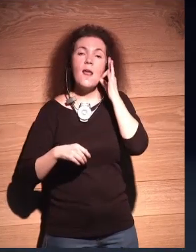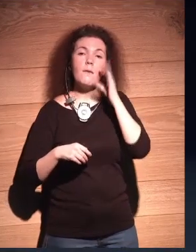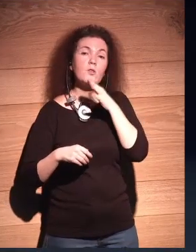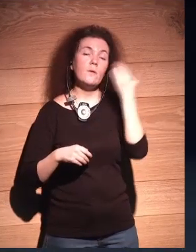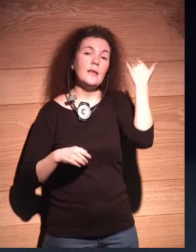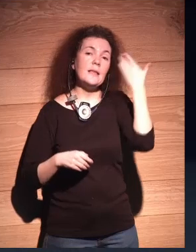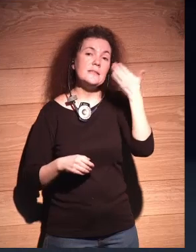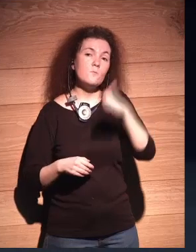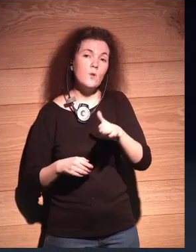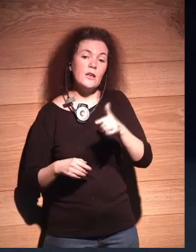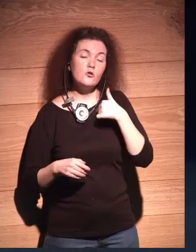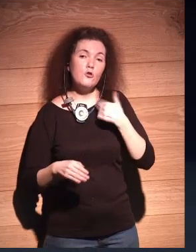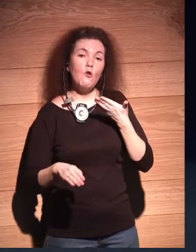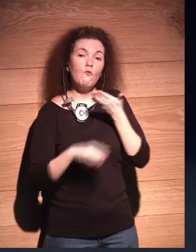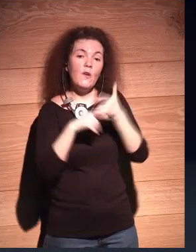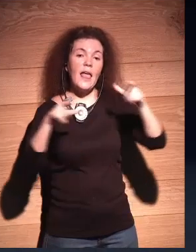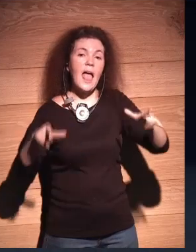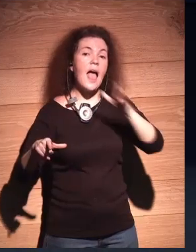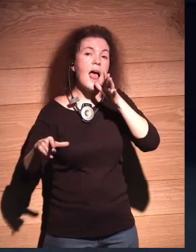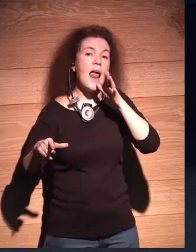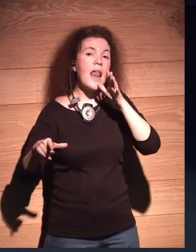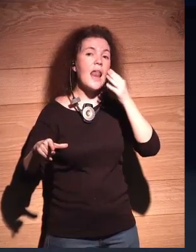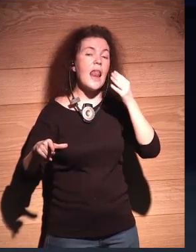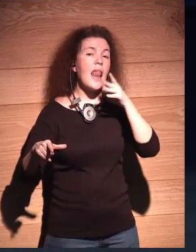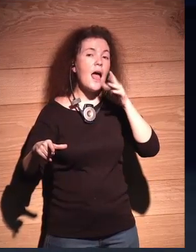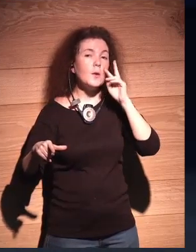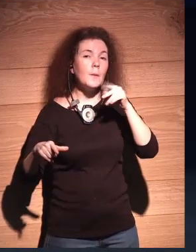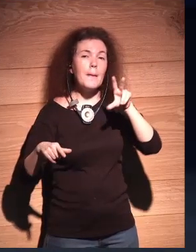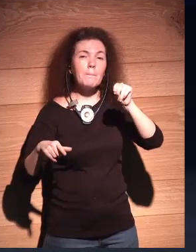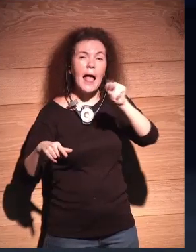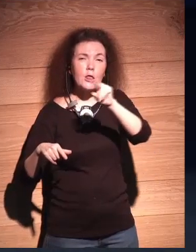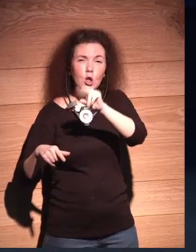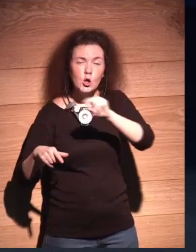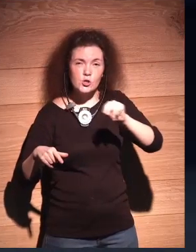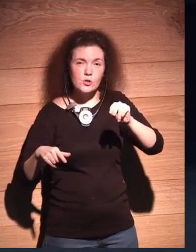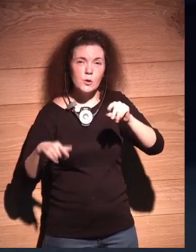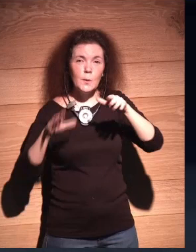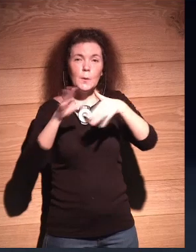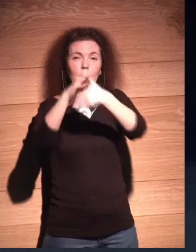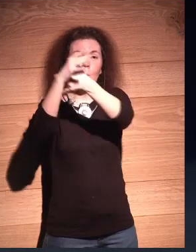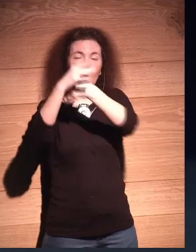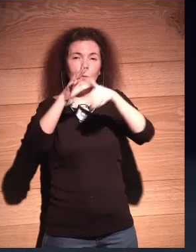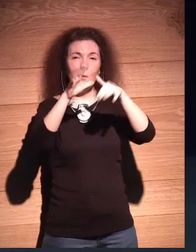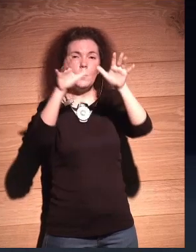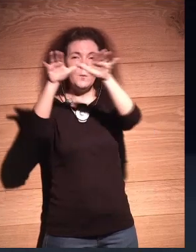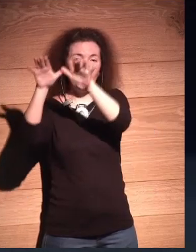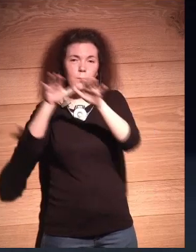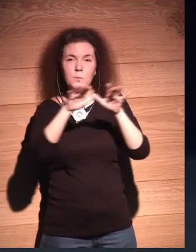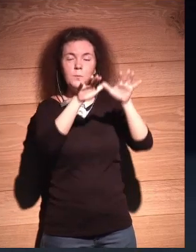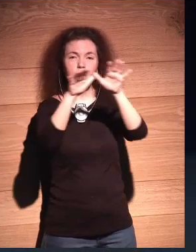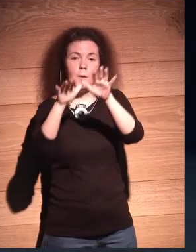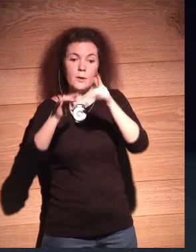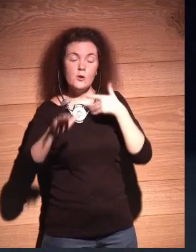lot of ducks, and they were honking and flapping their wings, and I got quite close to them, and they didn't move away. And then I